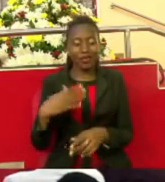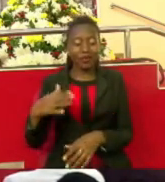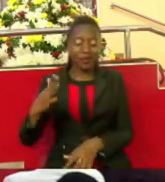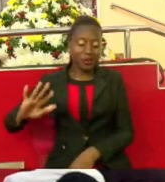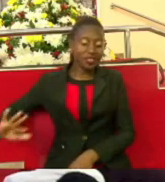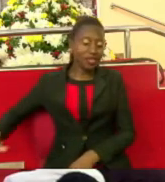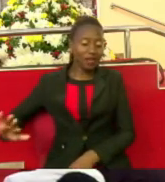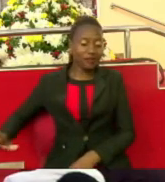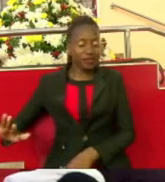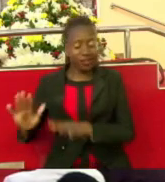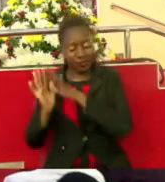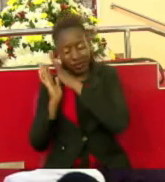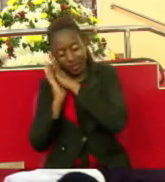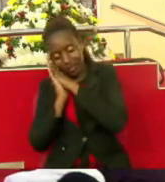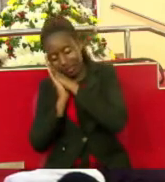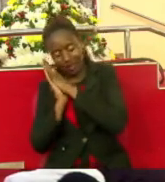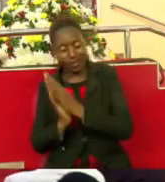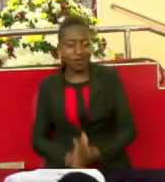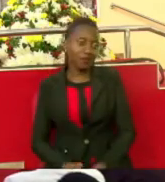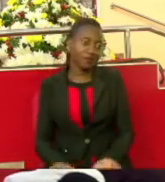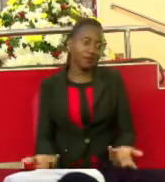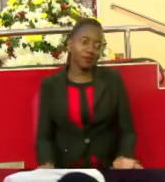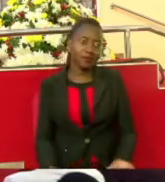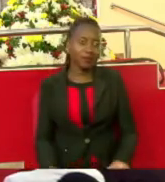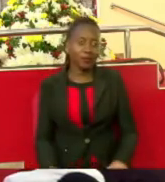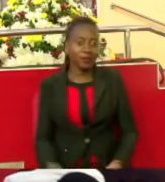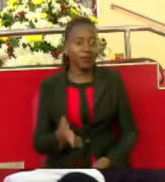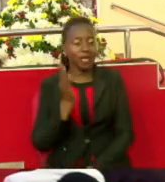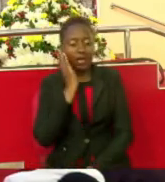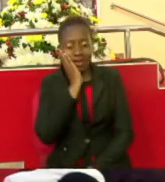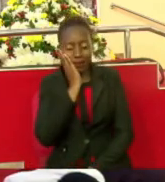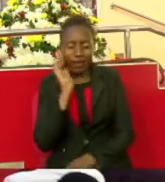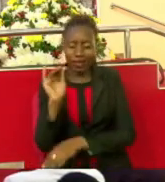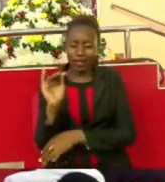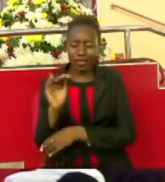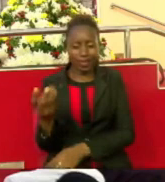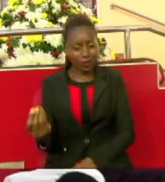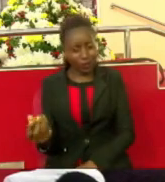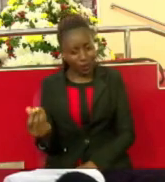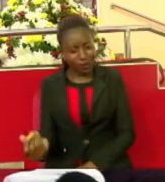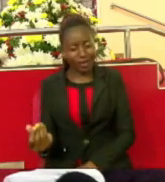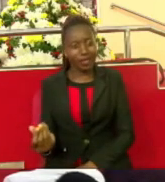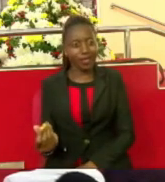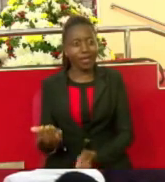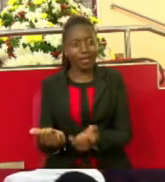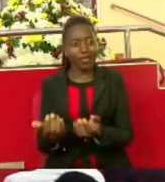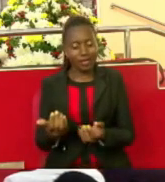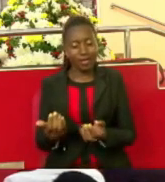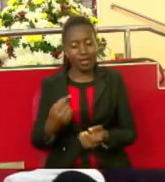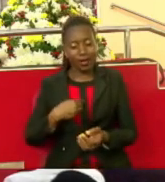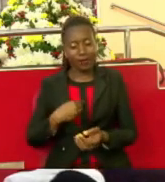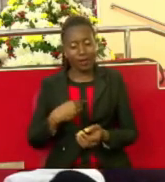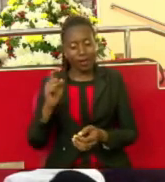Lakini anatulia wakati bado katika kulala kwake. The mom is asking for some money. They are required. I need to buy a shoe and so on. Mama